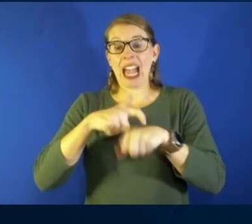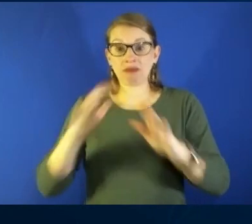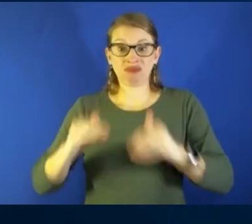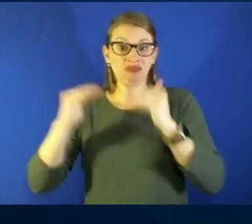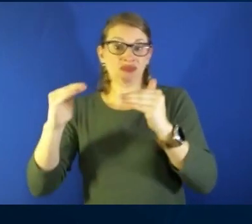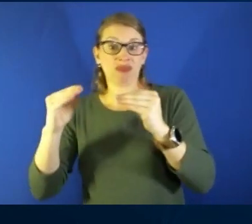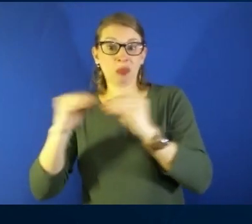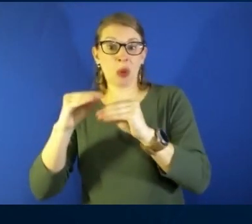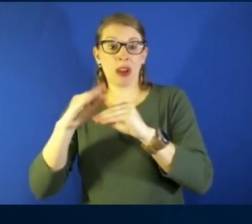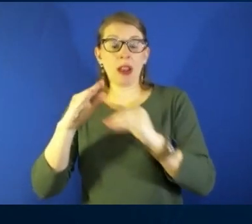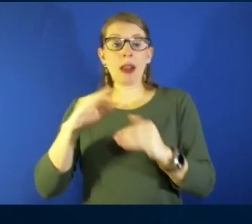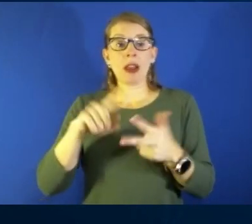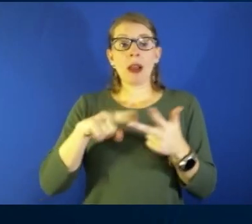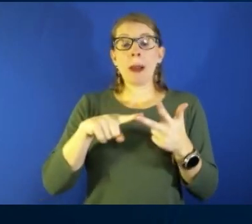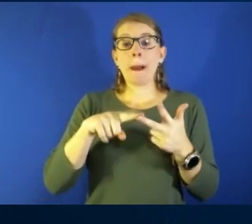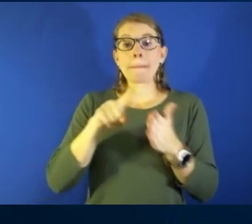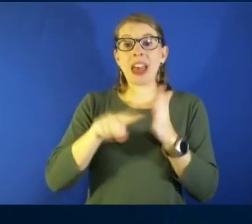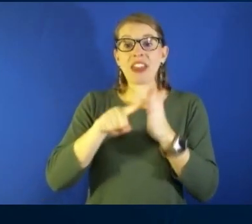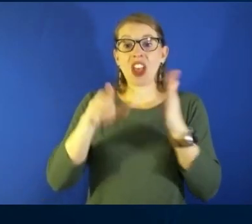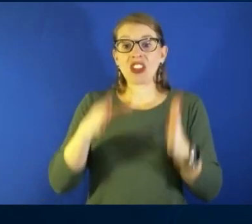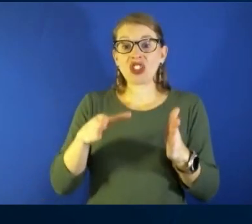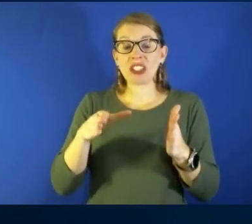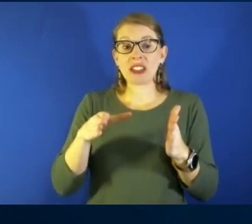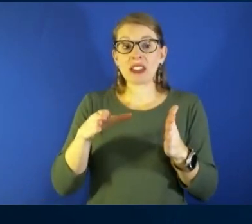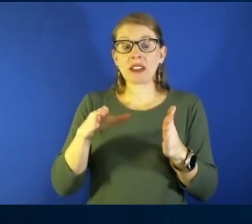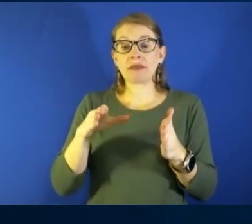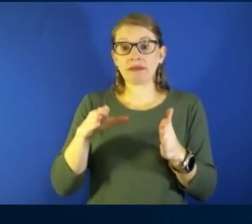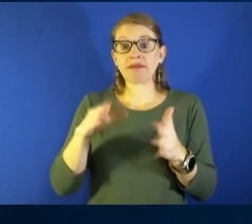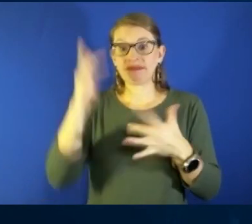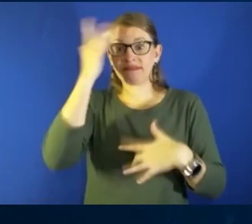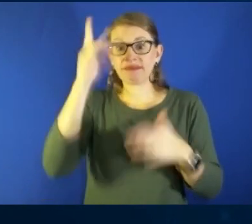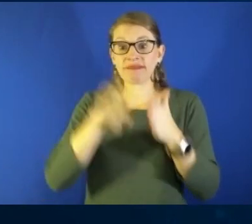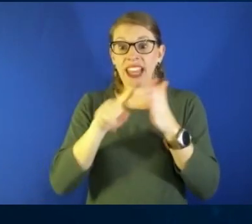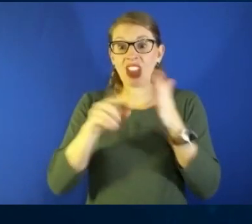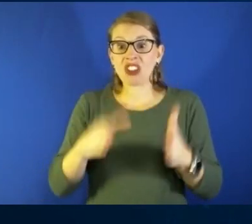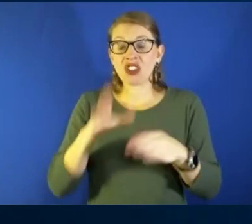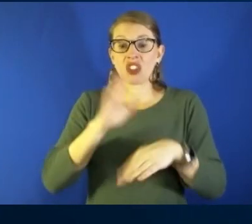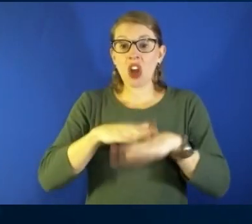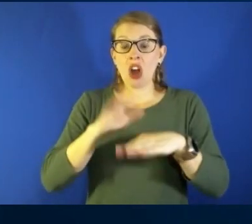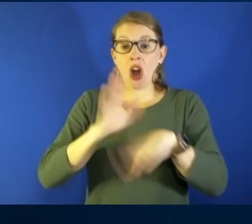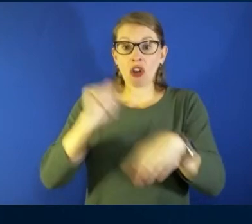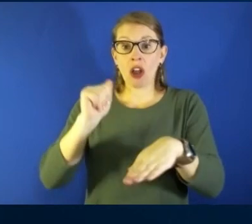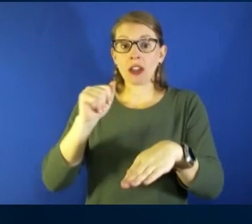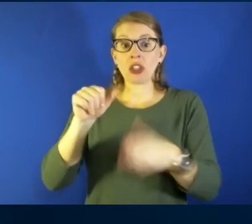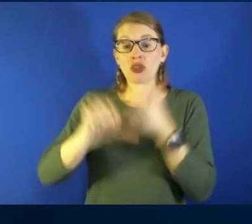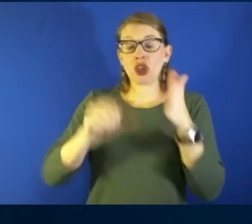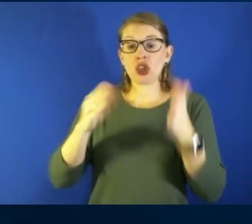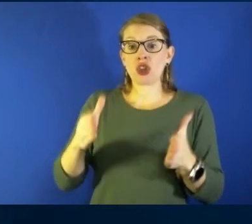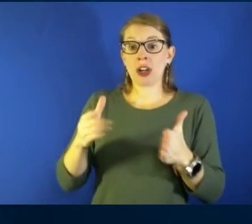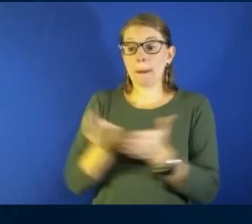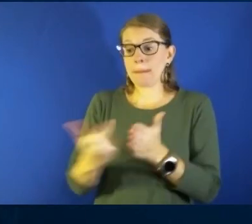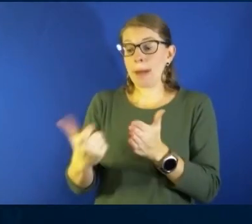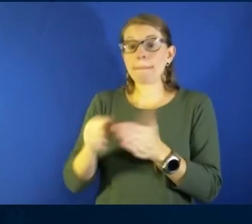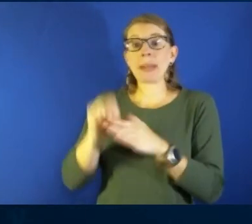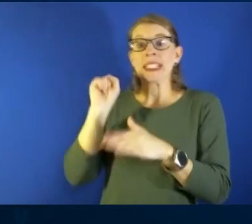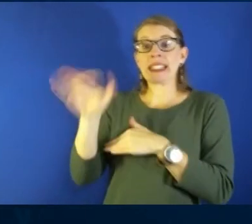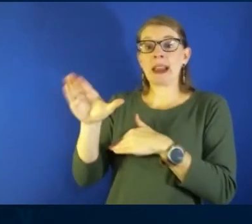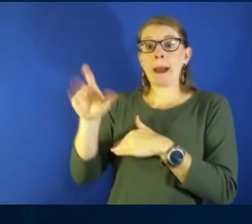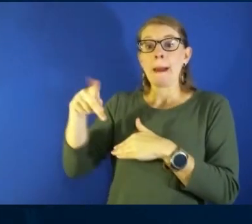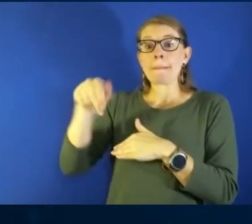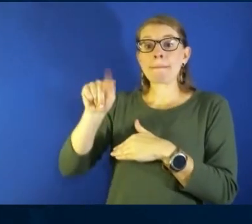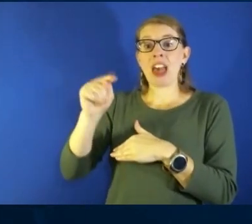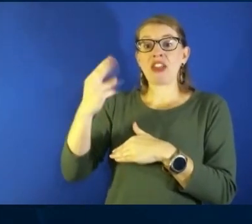a pathologist on call, because every single time the surgeon takes out the cancerous lump, they send it to pathology.